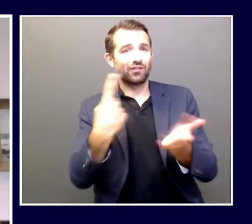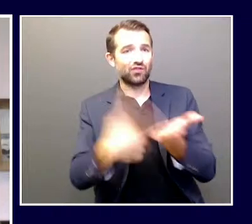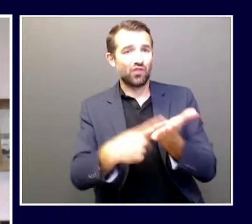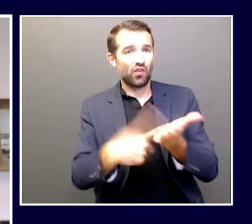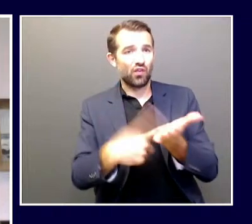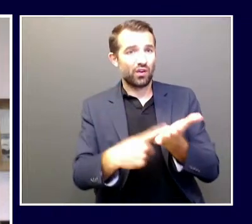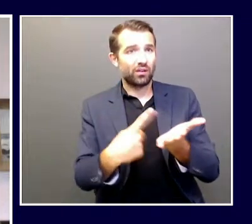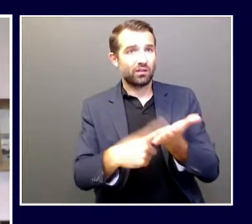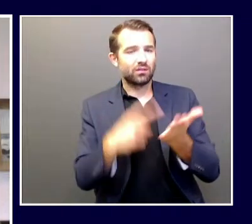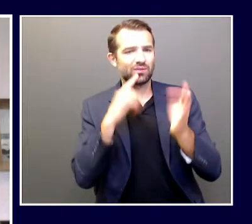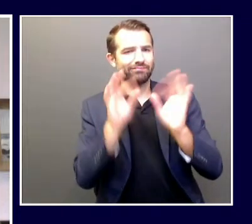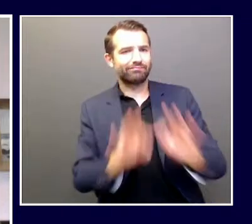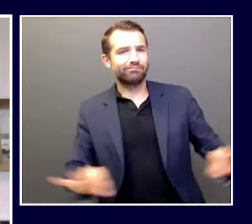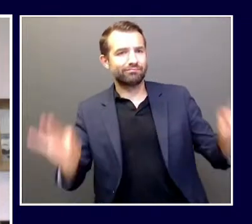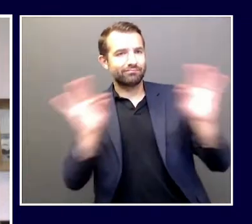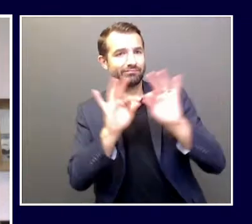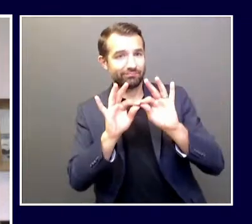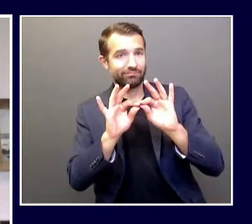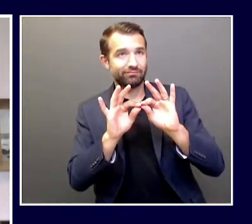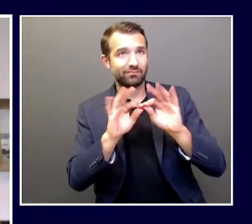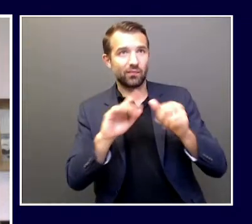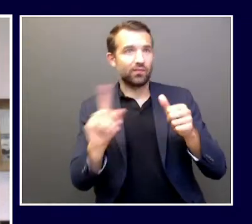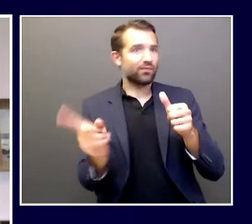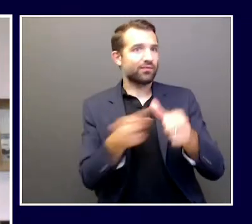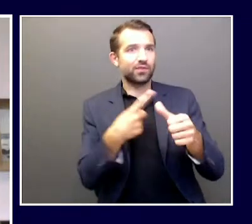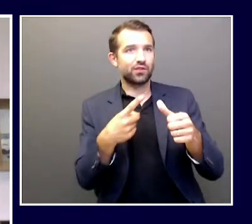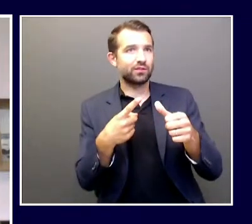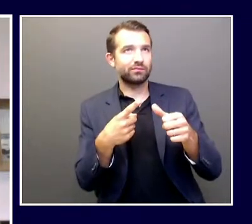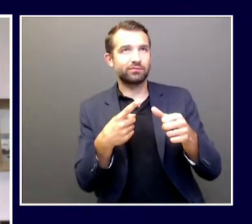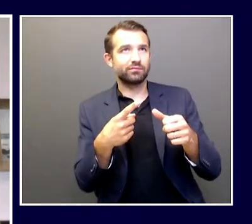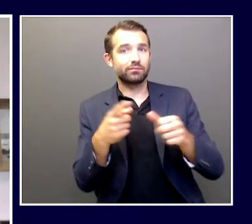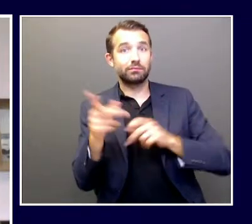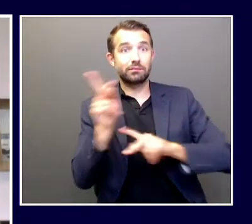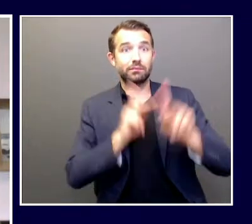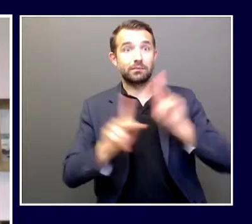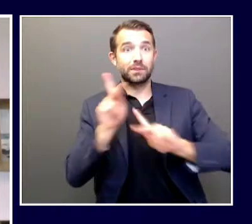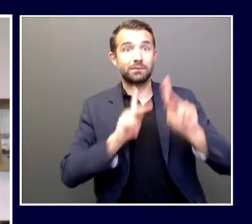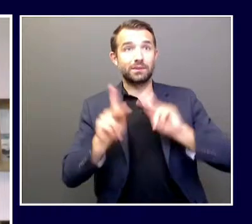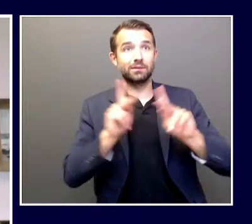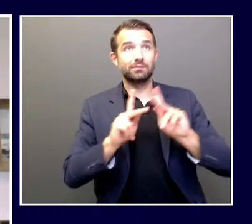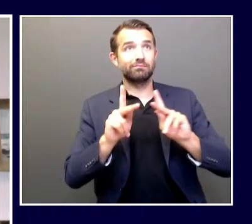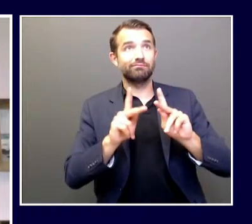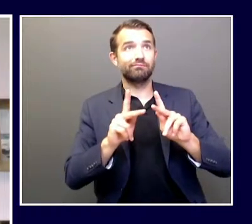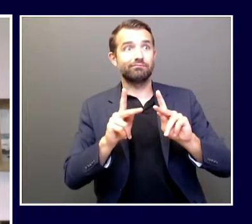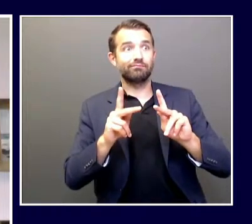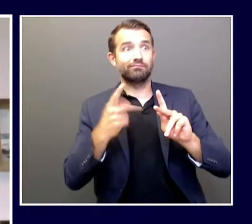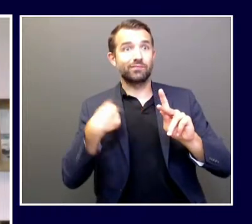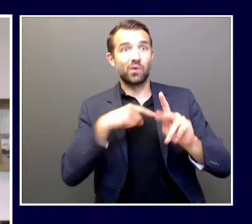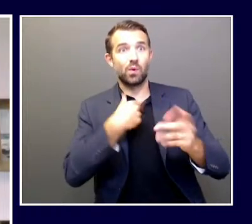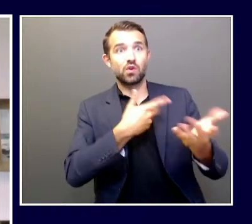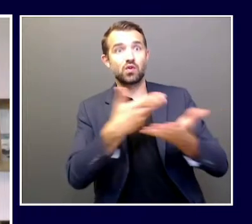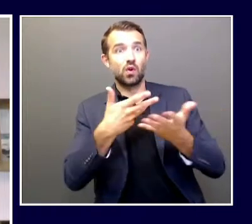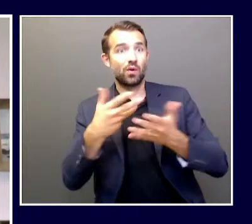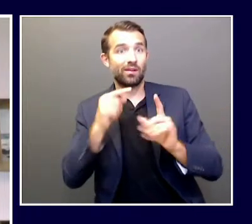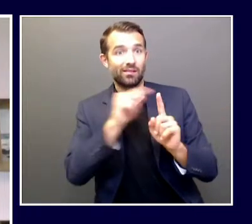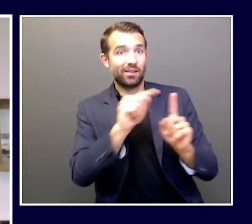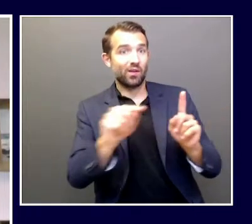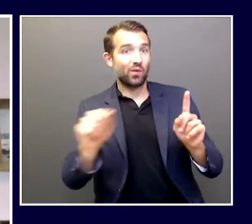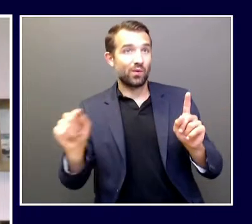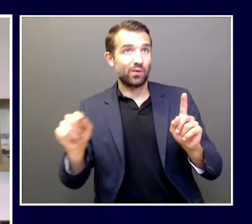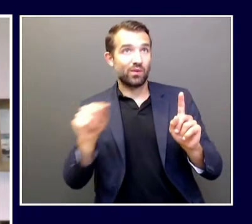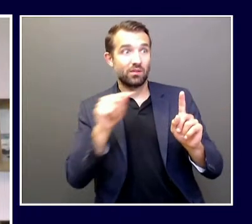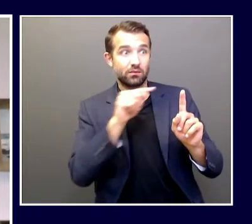we are seeing is the vocal minority versus a very strong and supportive silent majority.